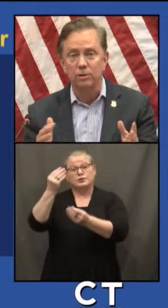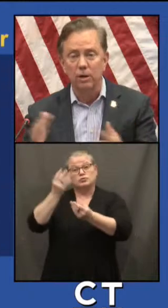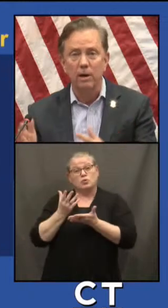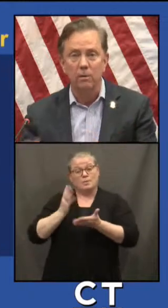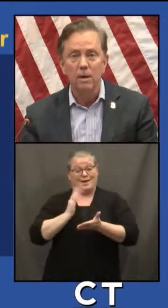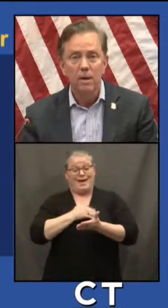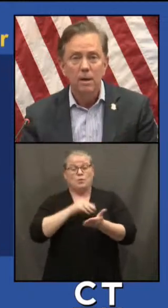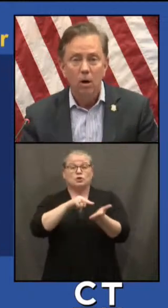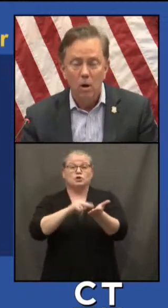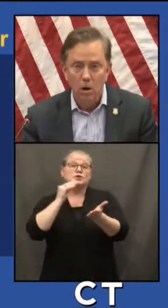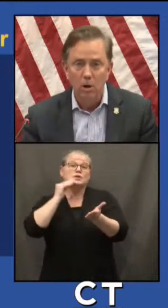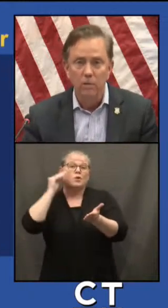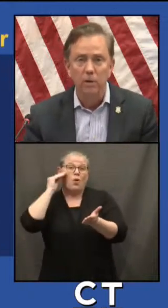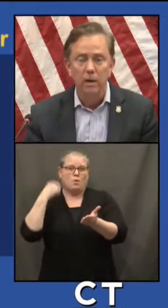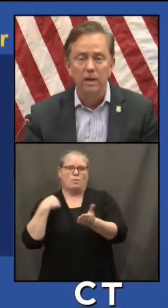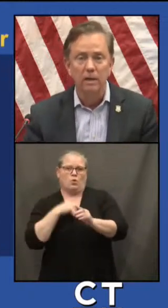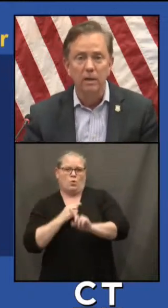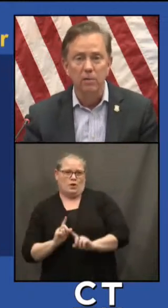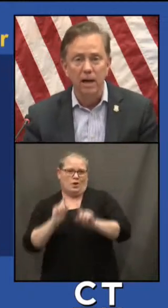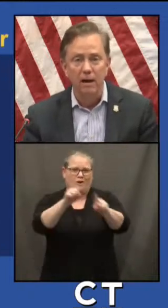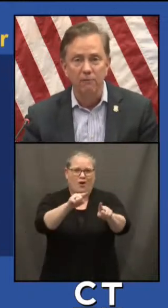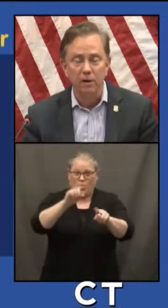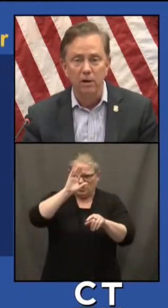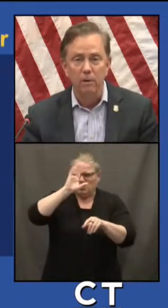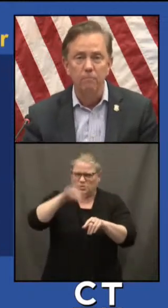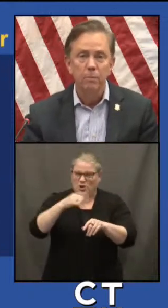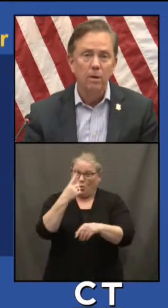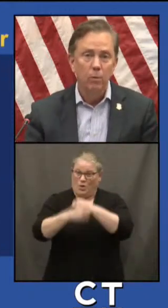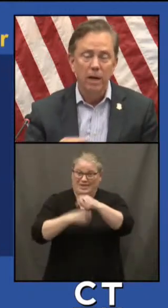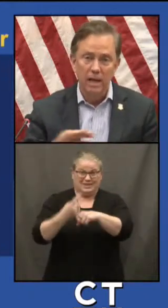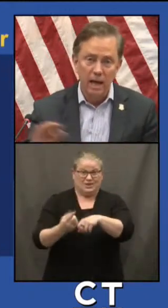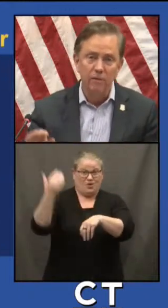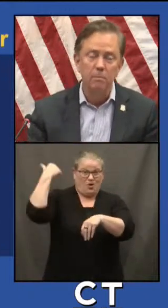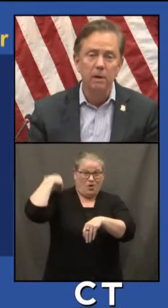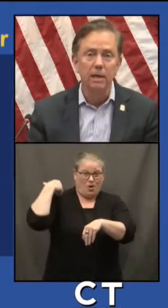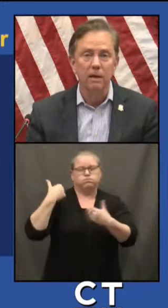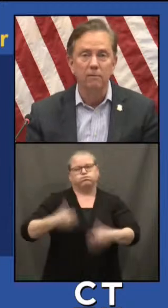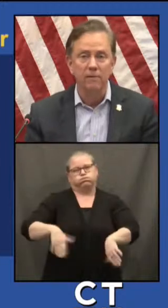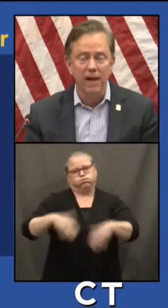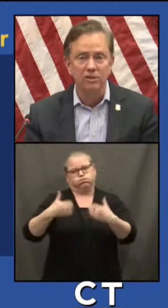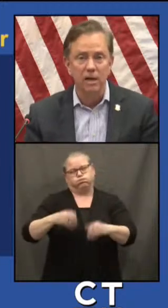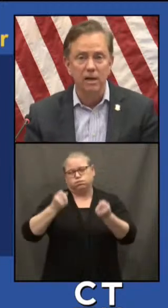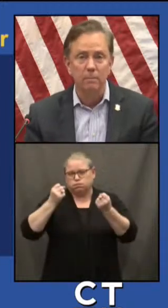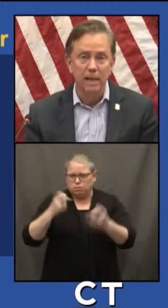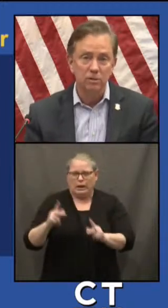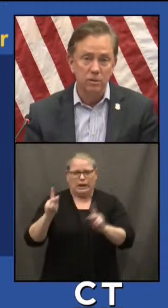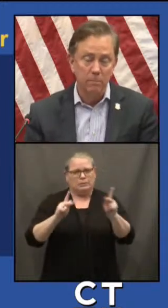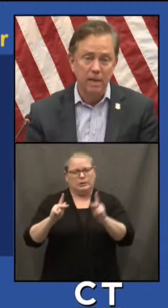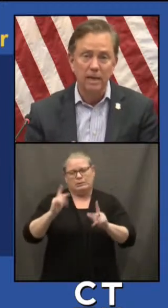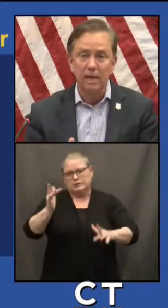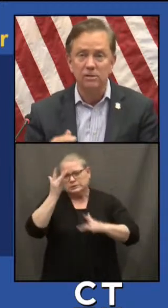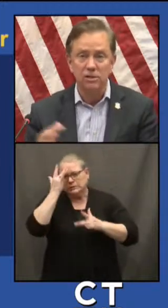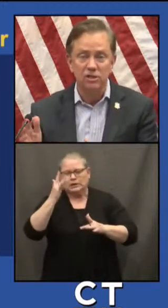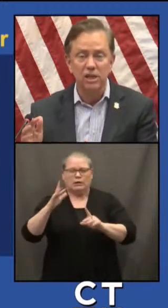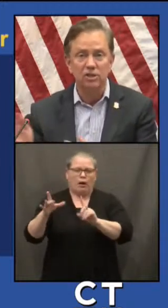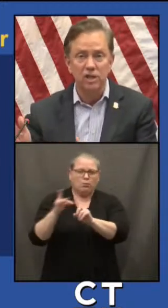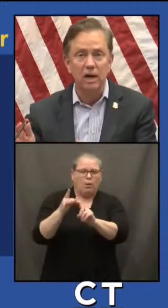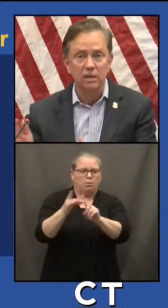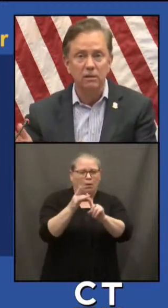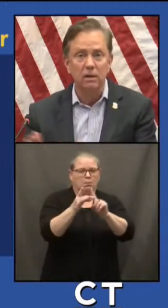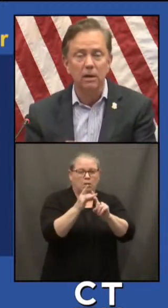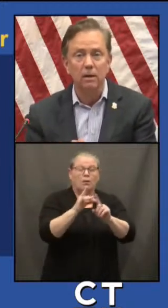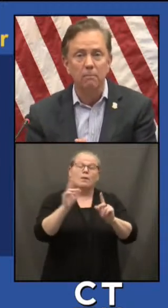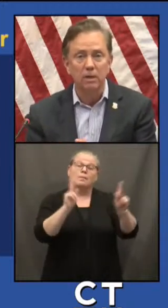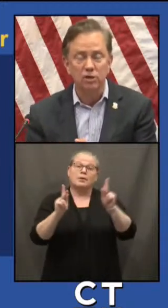homes. You know how hard they were hit a year and a half ago. We got everybody there vaccinated, but that's in many cases